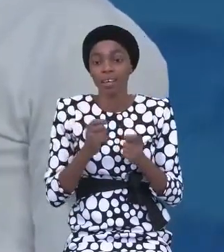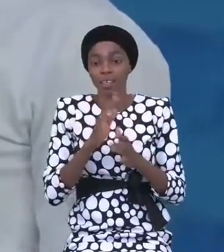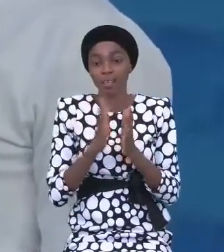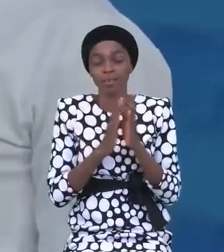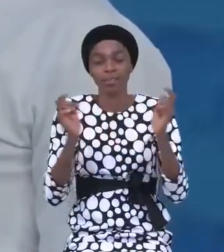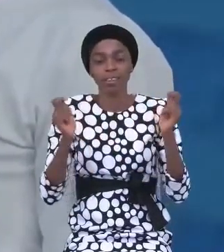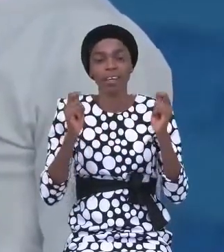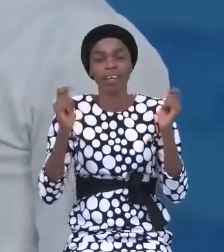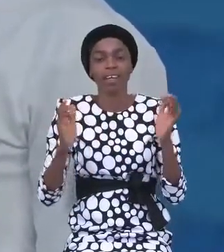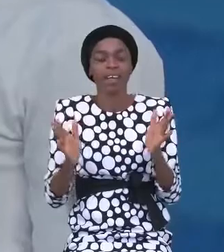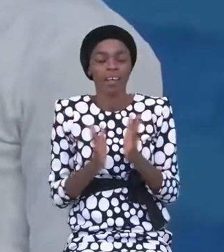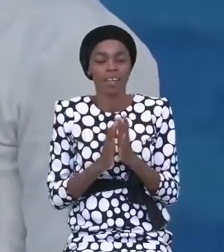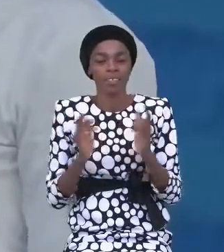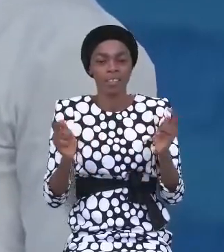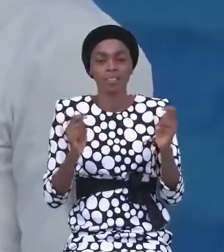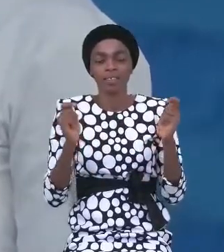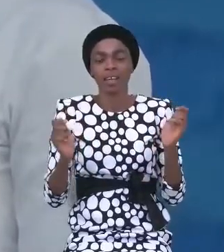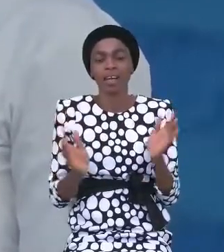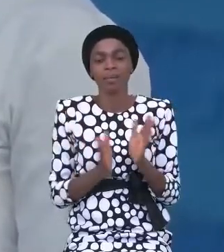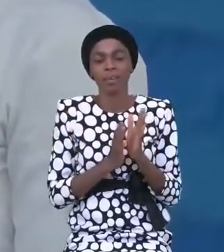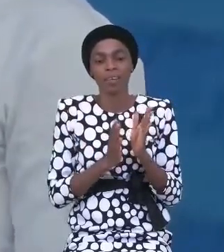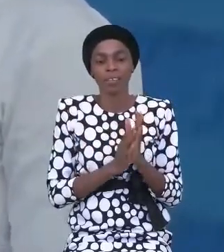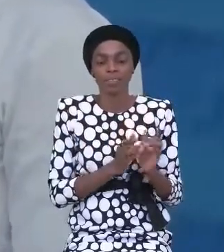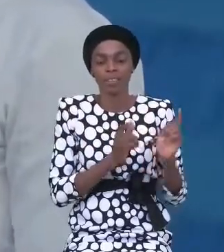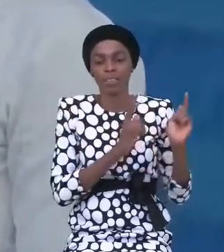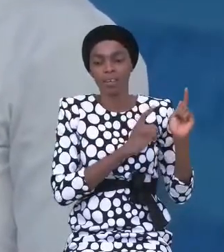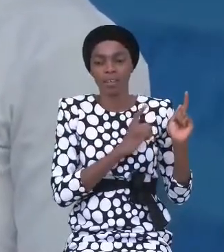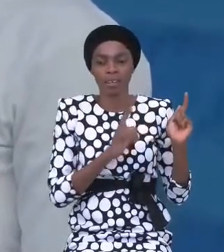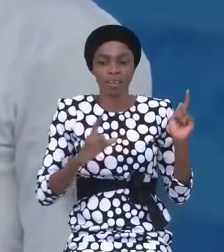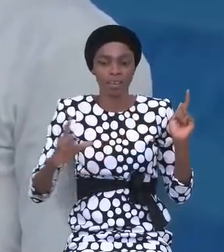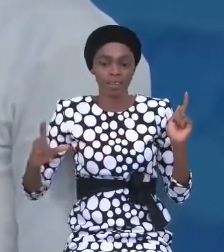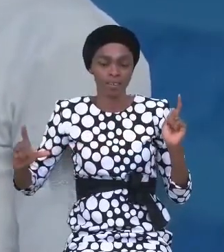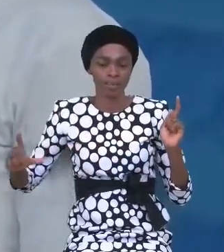Hallelujah, hallelujah, hallelujah, praise the